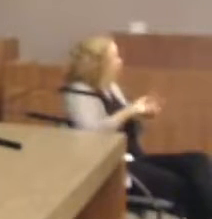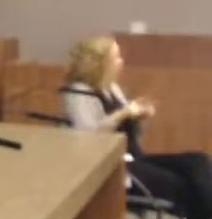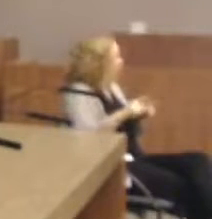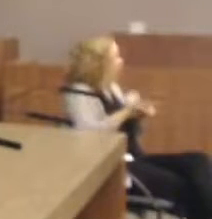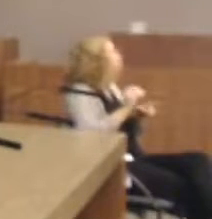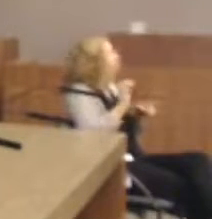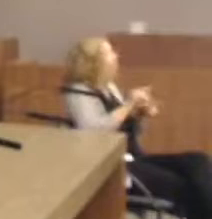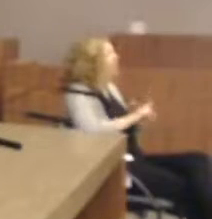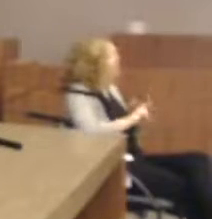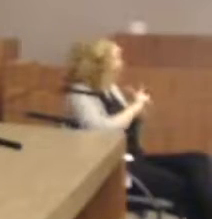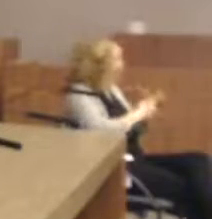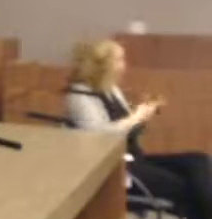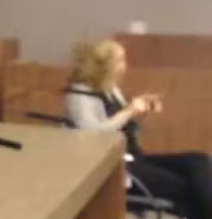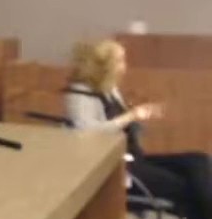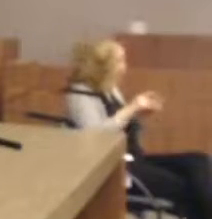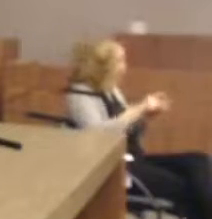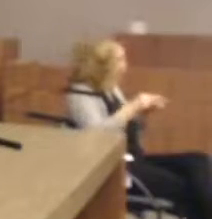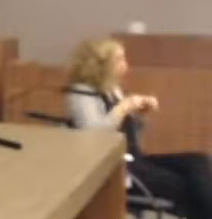during the trauma.